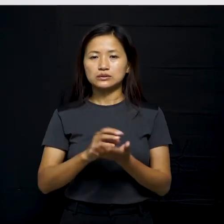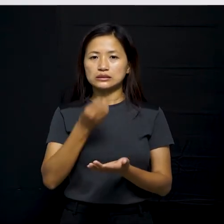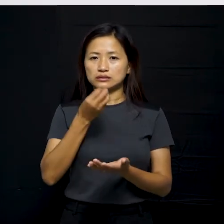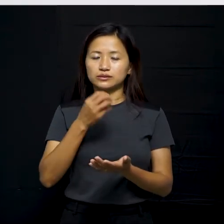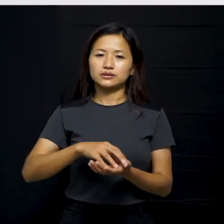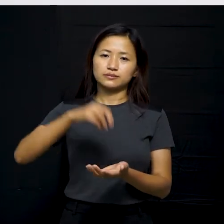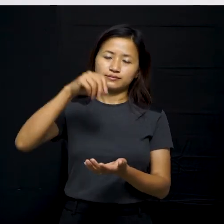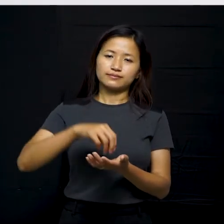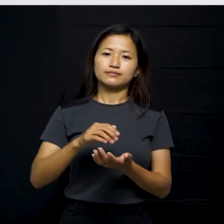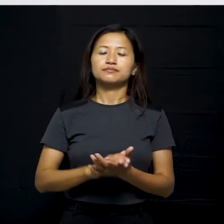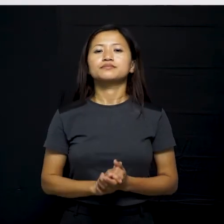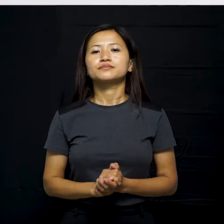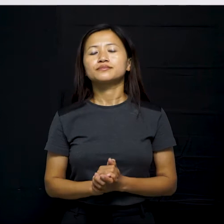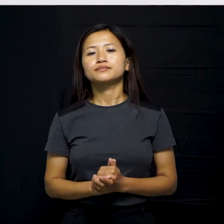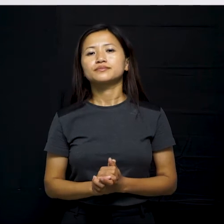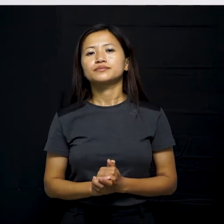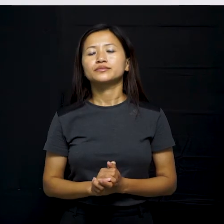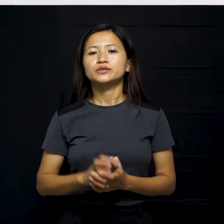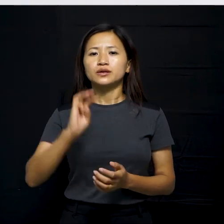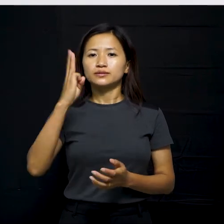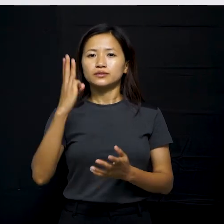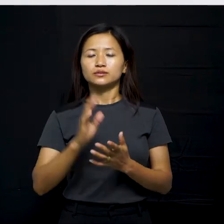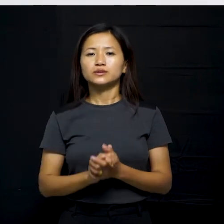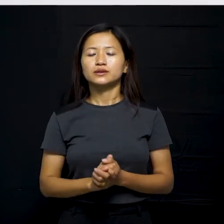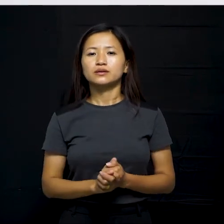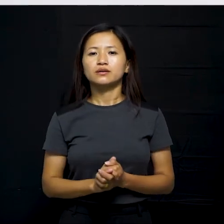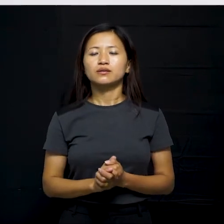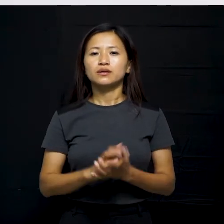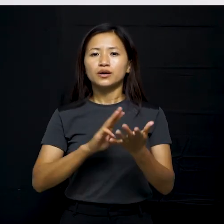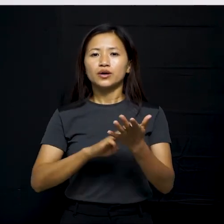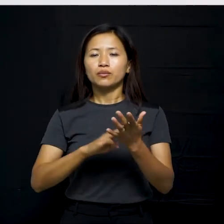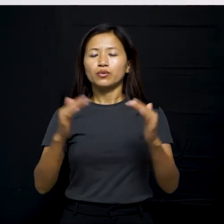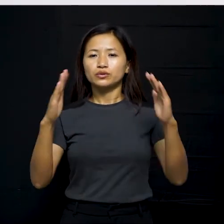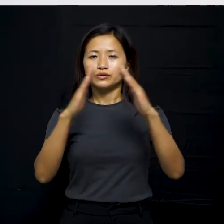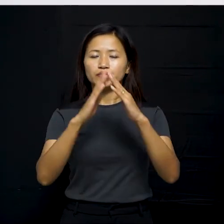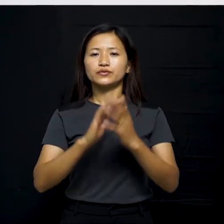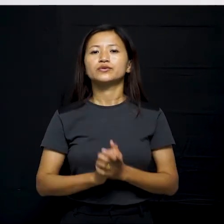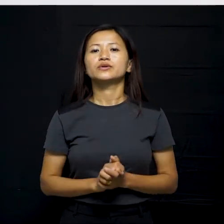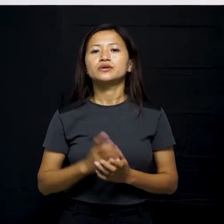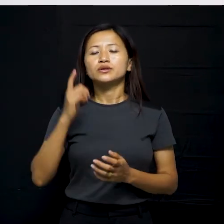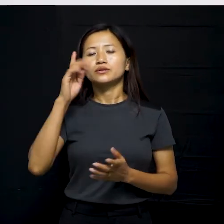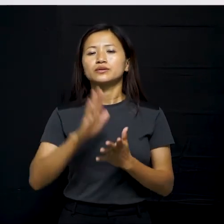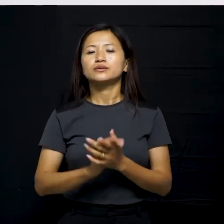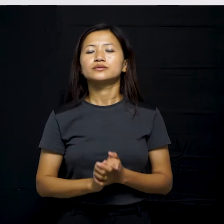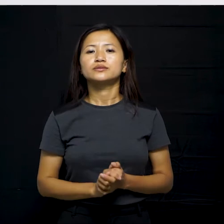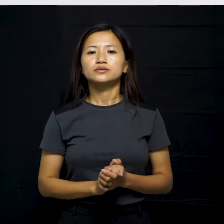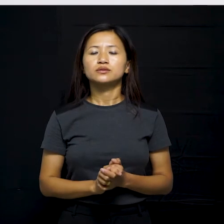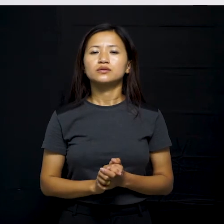the staple food of Nagas. Then third one is the morung is a dormitory for, yes, it is